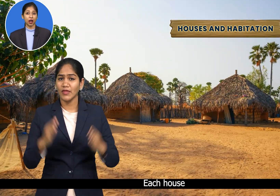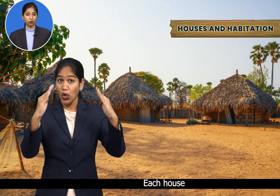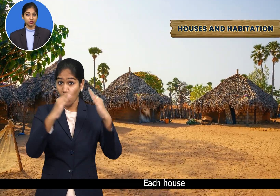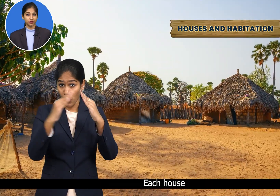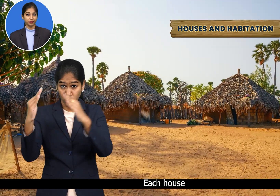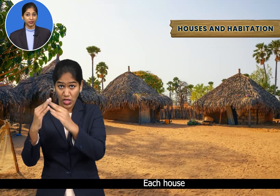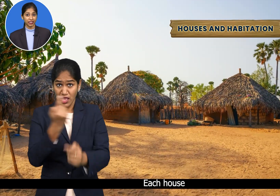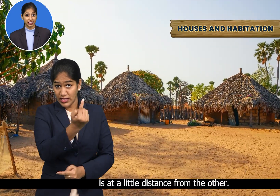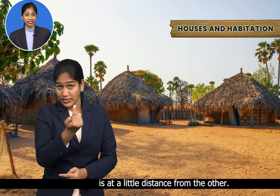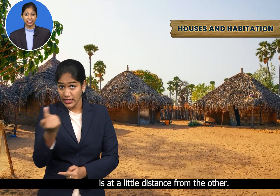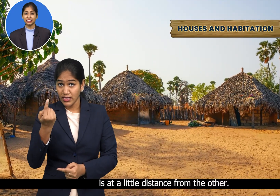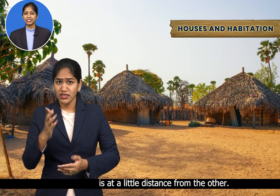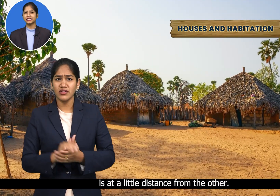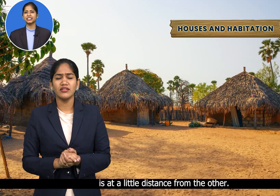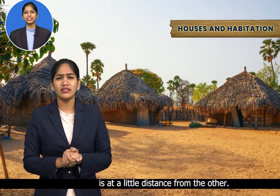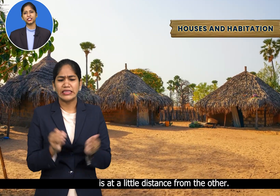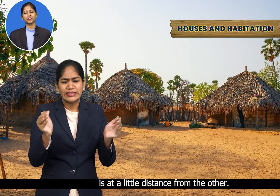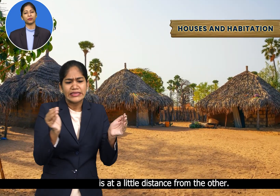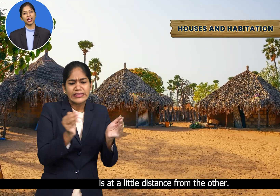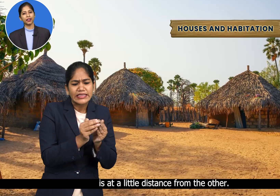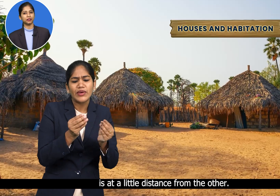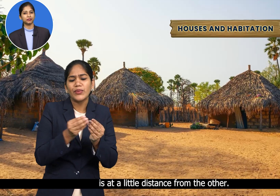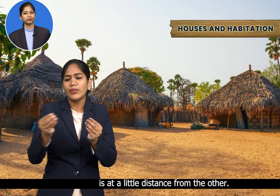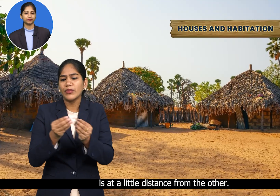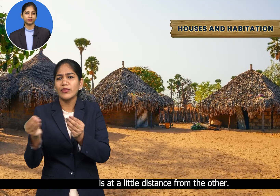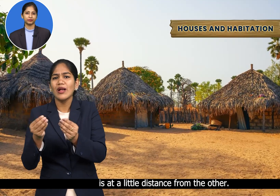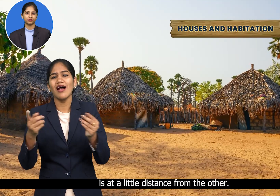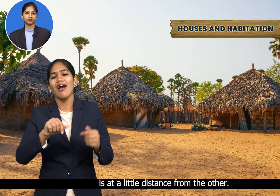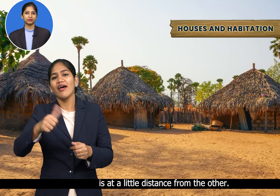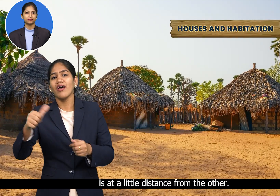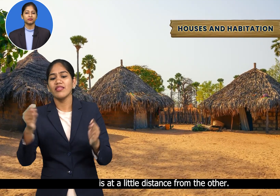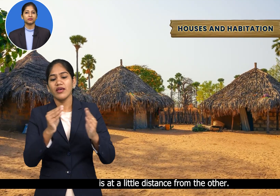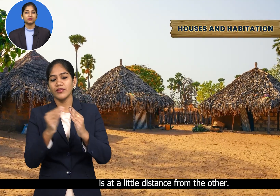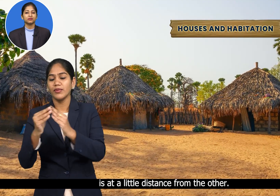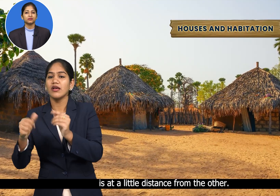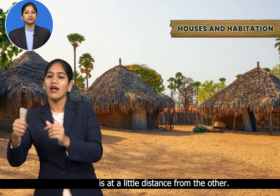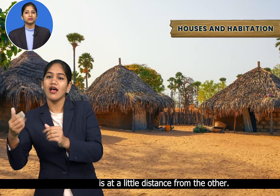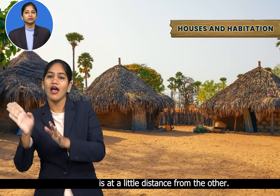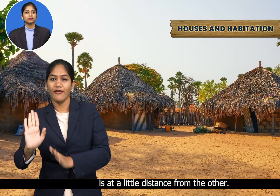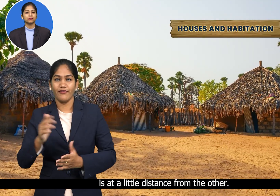Each house is at a little distance from the other.